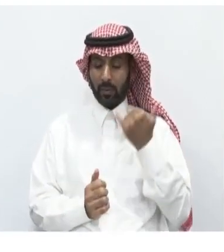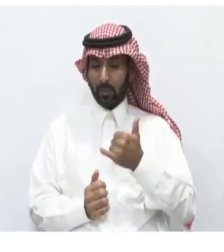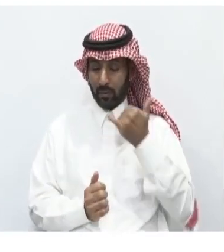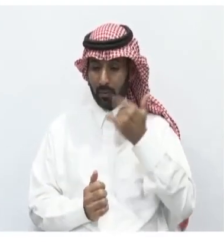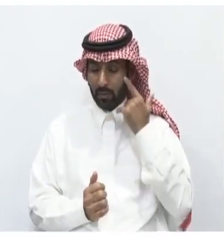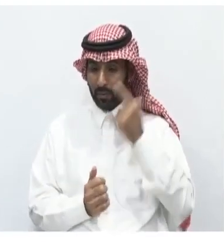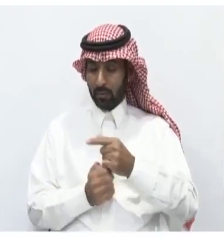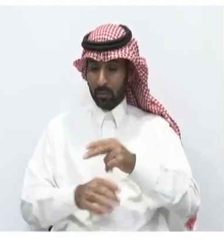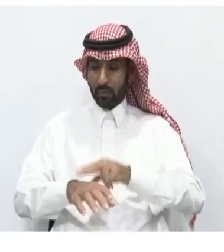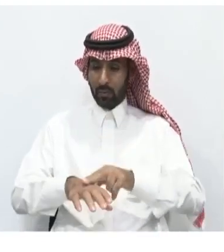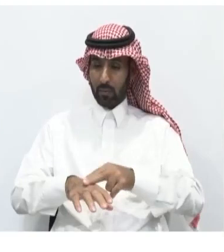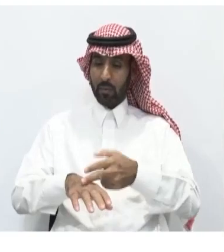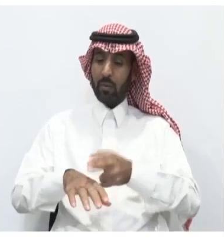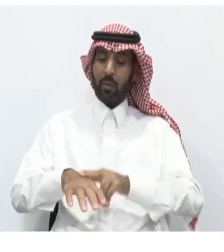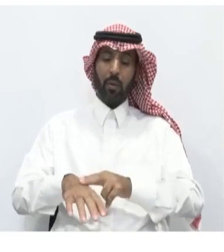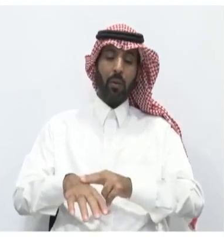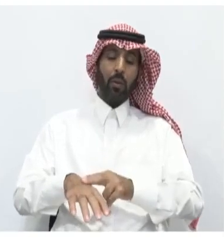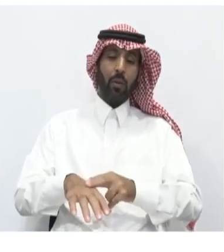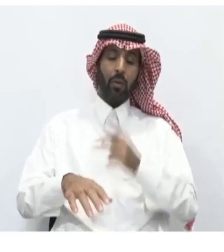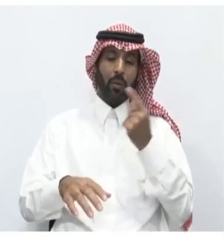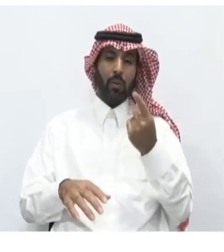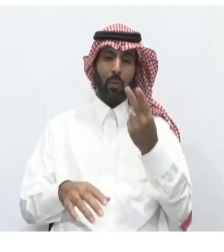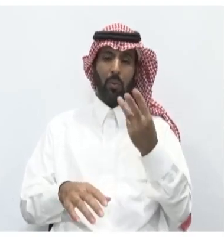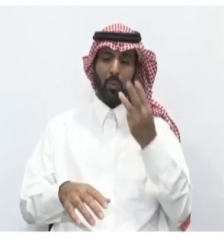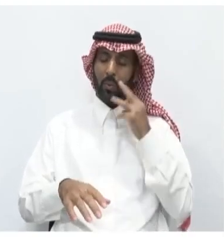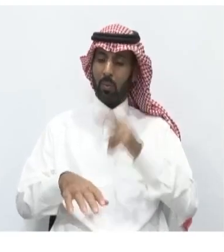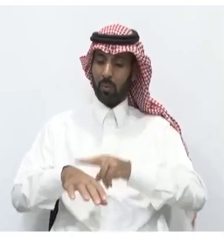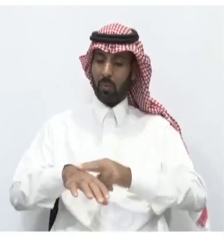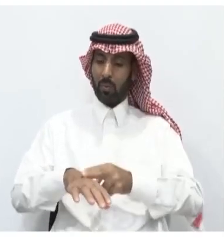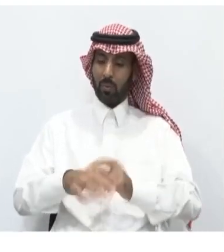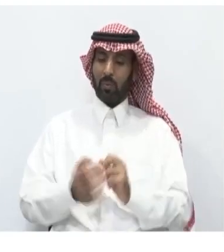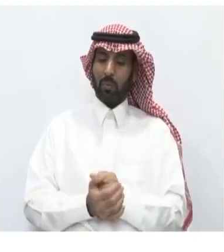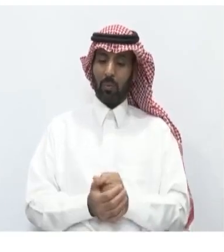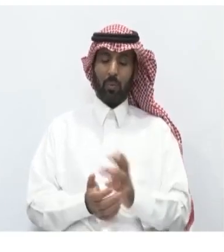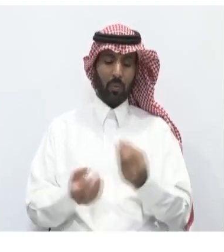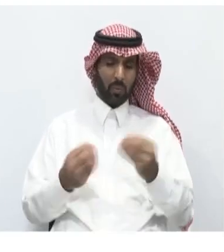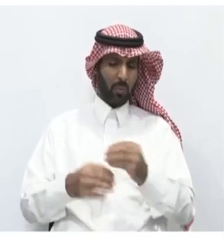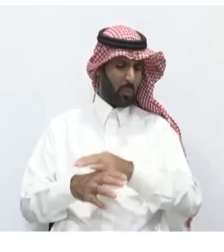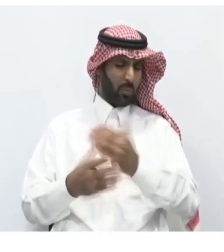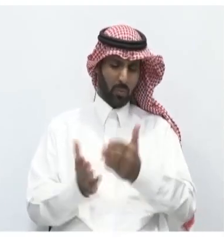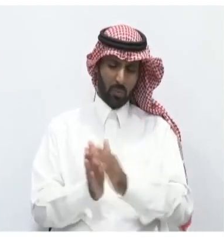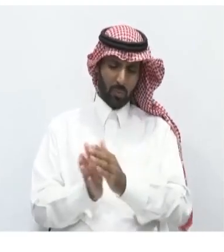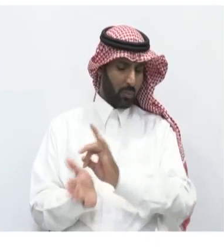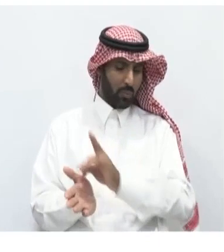pack some bandages. However, just pack two or three bandages, not a whole box.